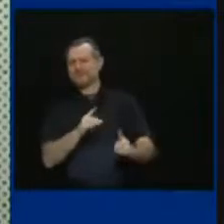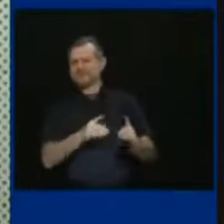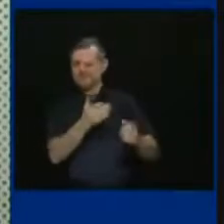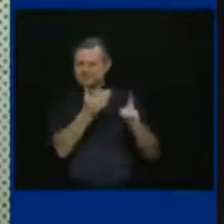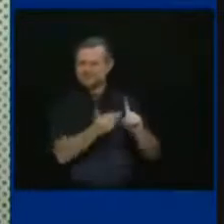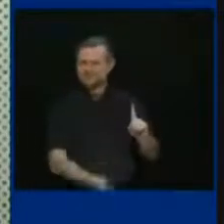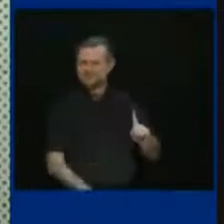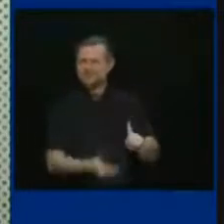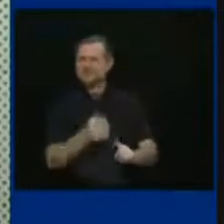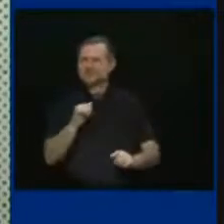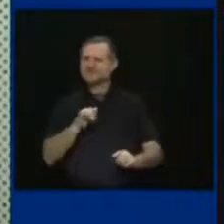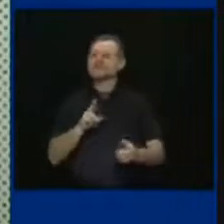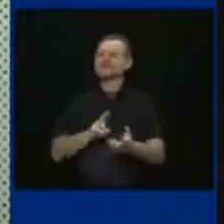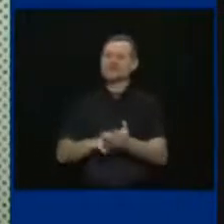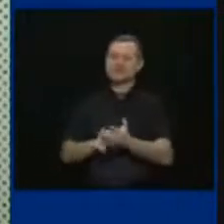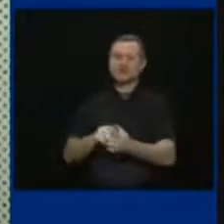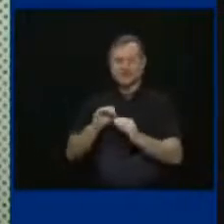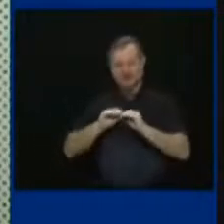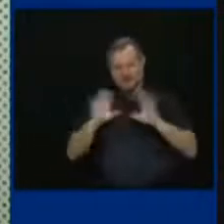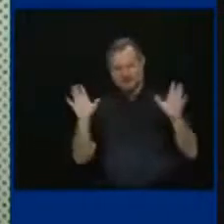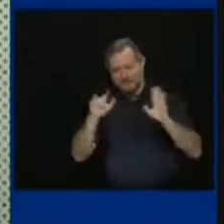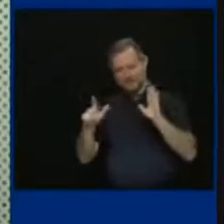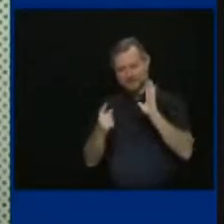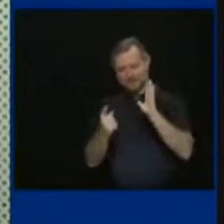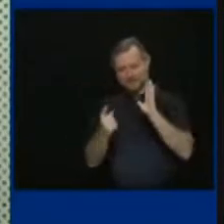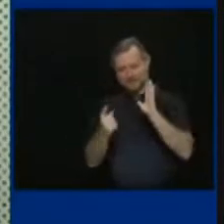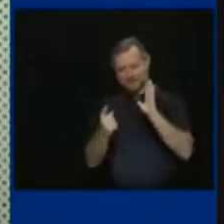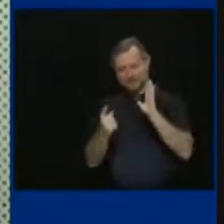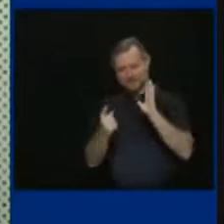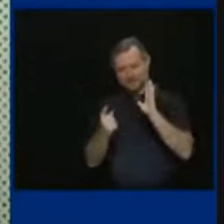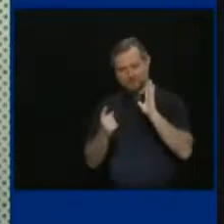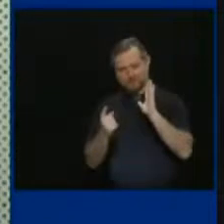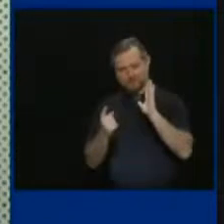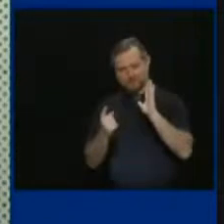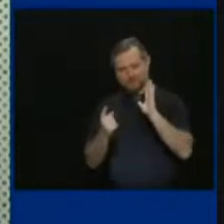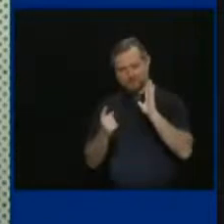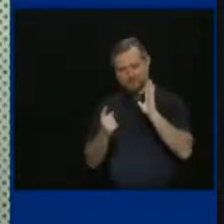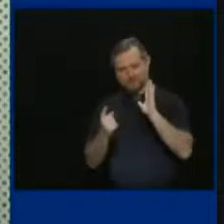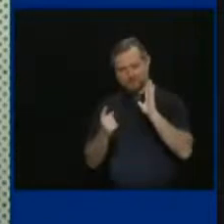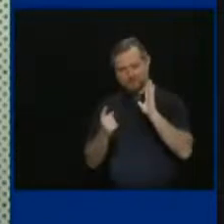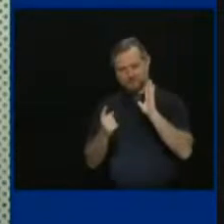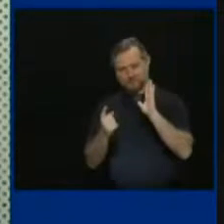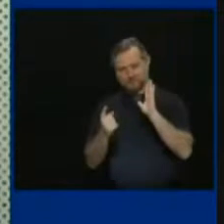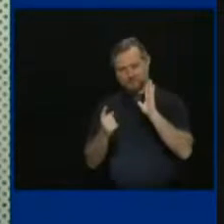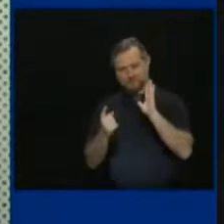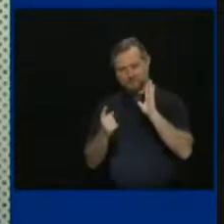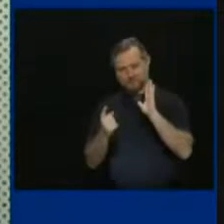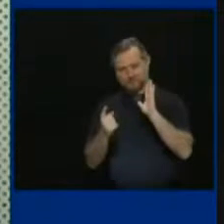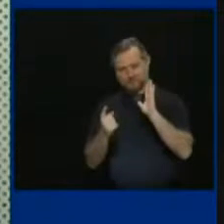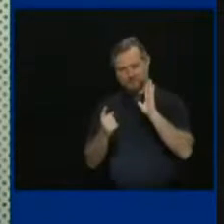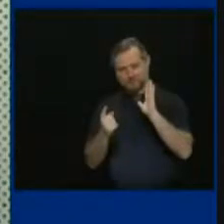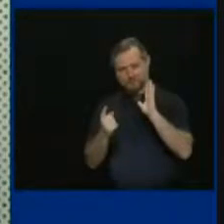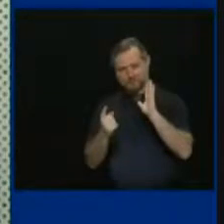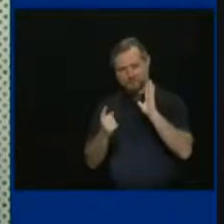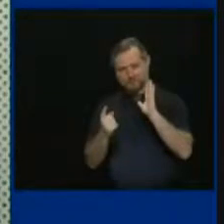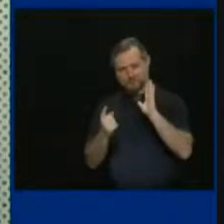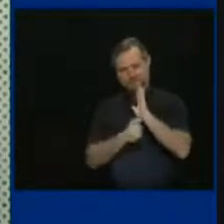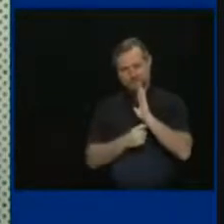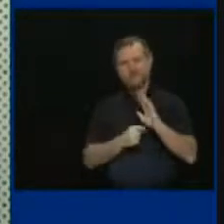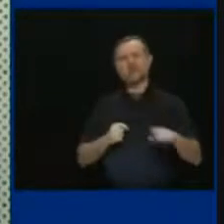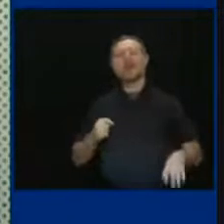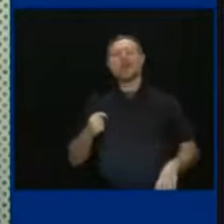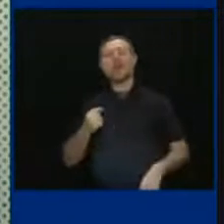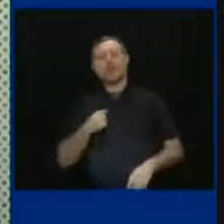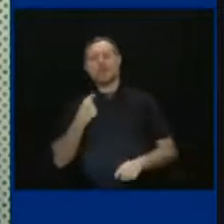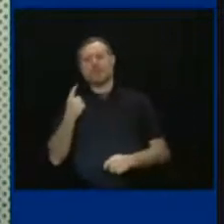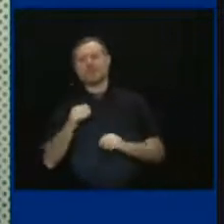these well thought out bills. They're not well thought out. I'll give you one more message. I told you they were all lies, right? None of that was true. Everything she said was not true. Nothing she said was true. We're